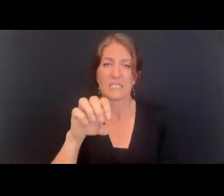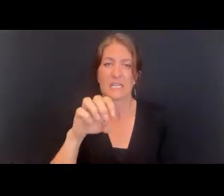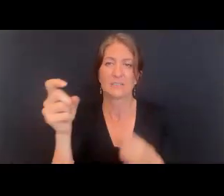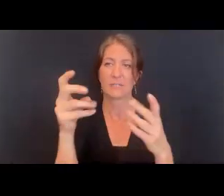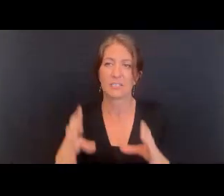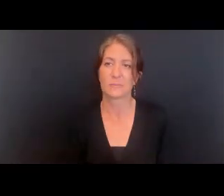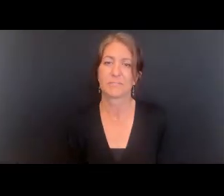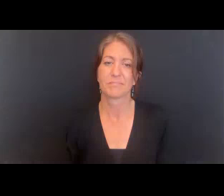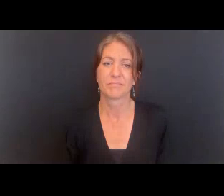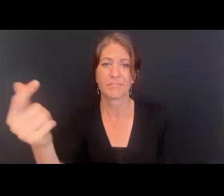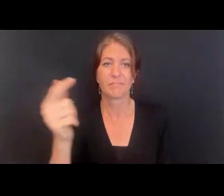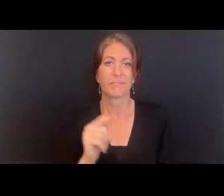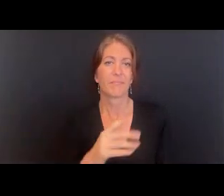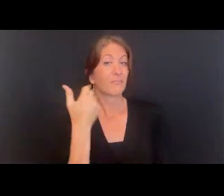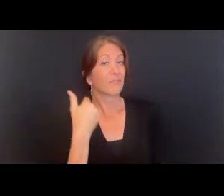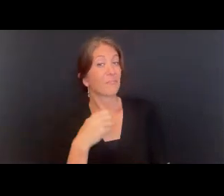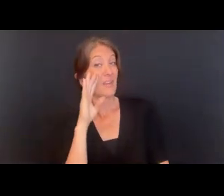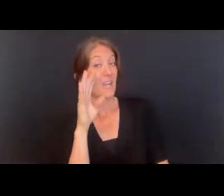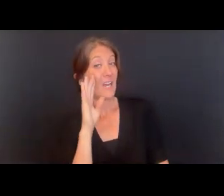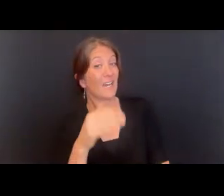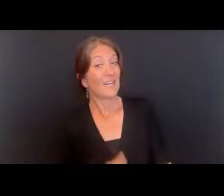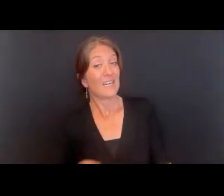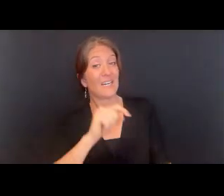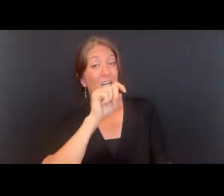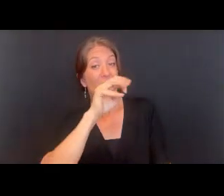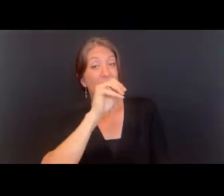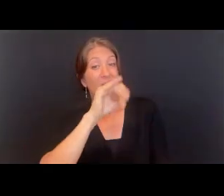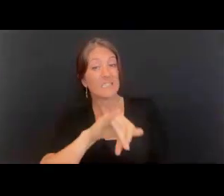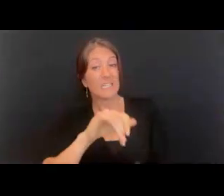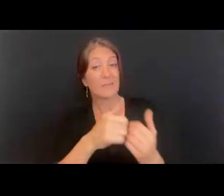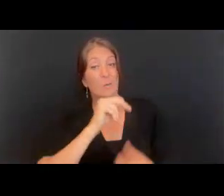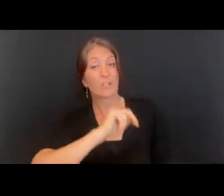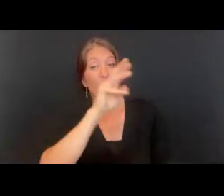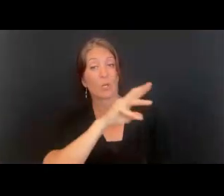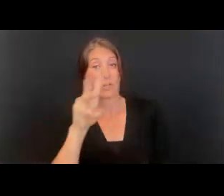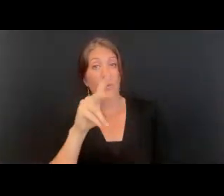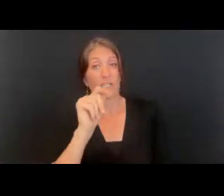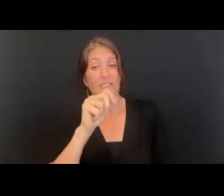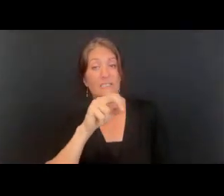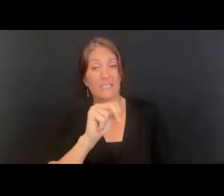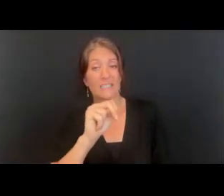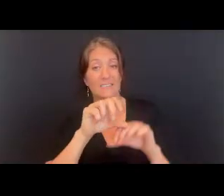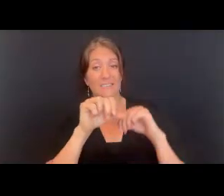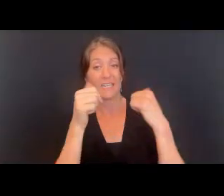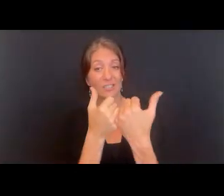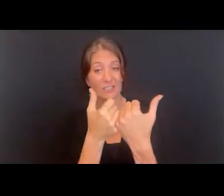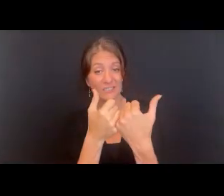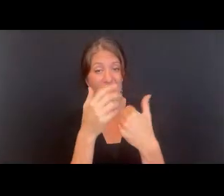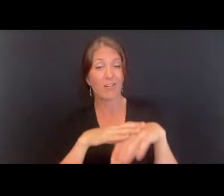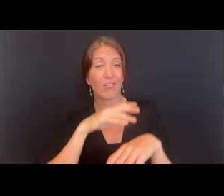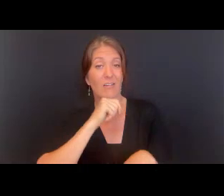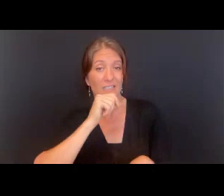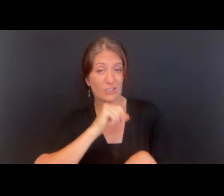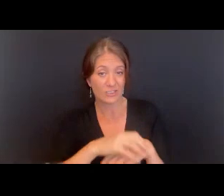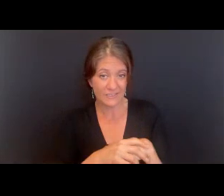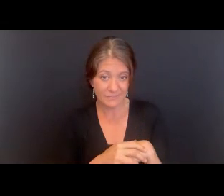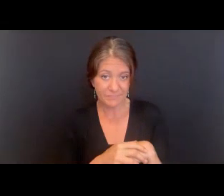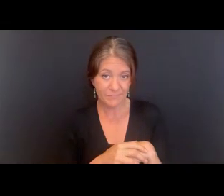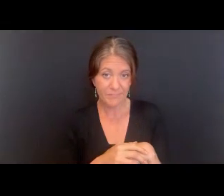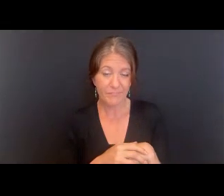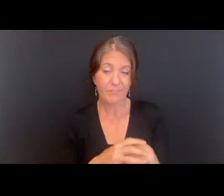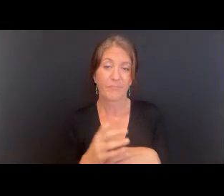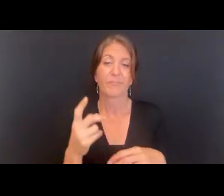Hi, I'm Tammy with the Northwest Kansas Area Agency on Aging. Administrative case management is a service offered by the